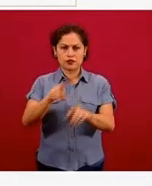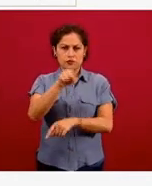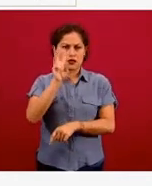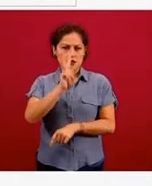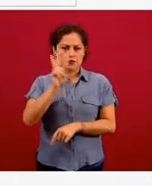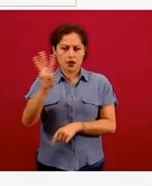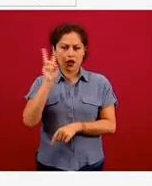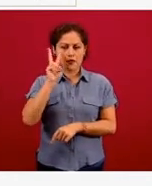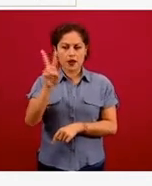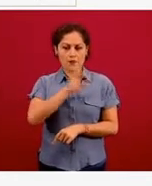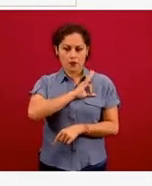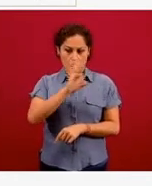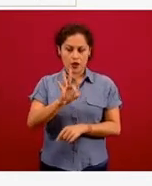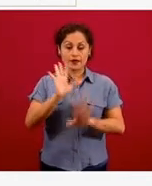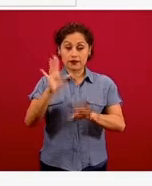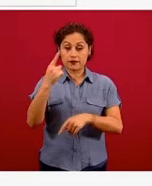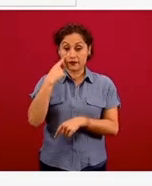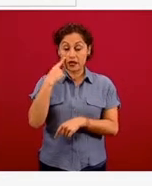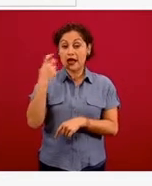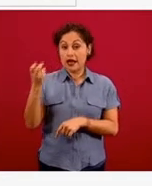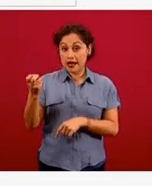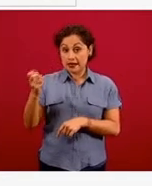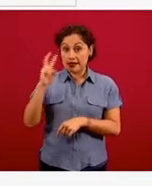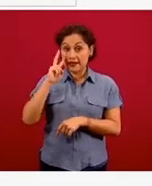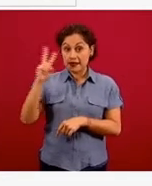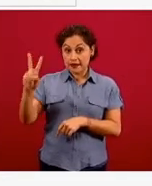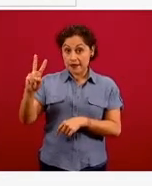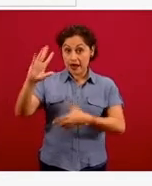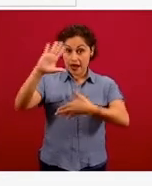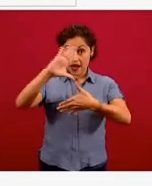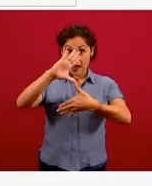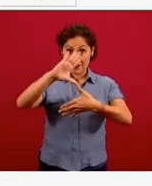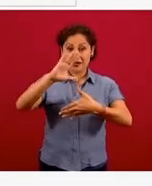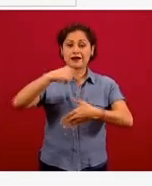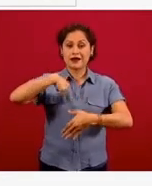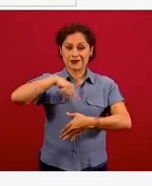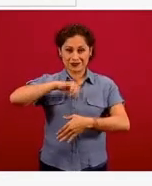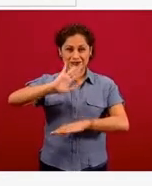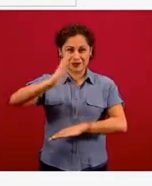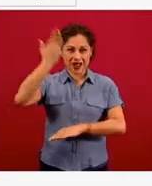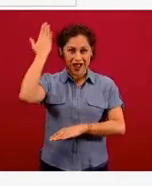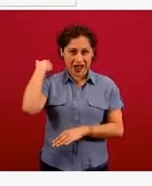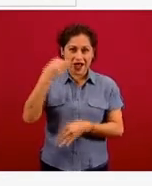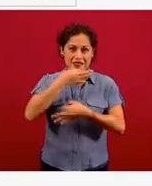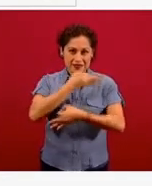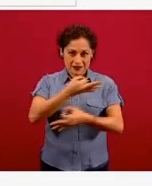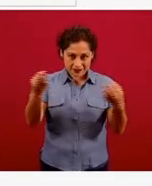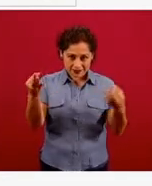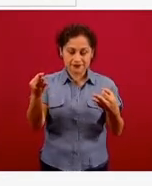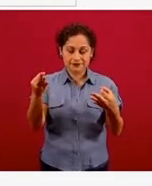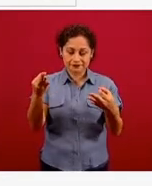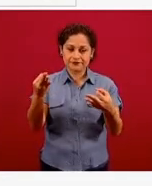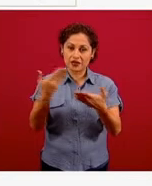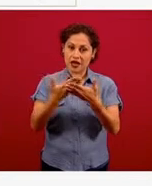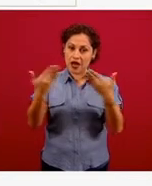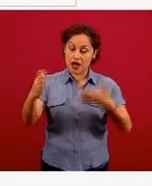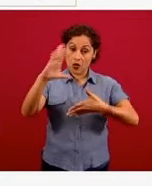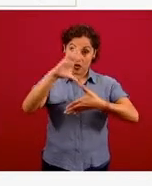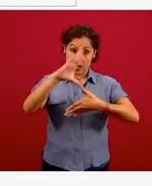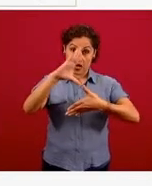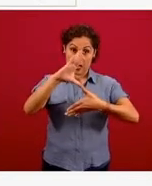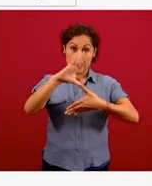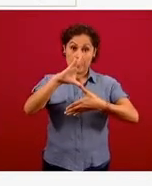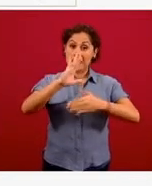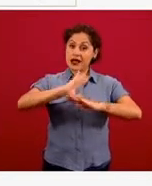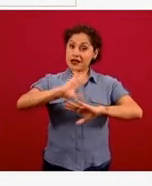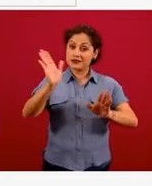of the other Aquí lo que data that we tenemos es were que la presenting región de before América, is tal como lo available habíamos at the official previsto, website. Let's not está forget that. ya en But mayor what we can actividad see